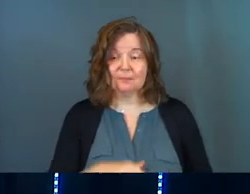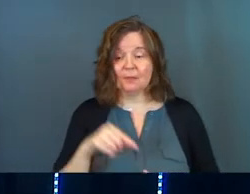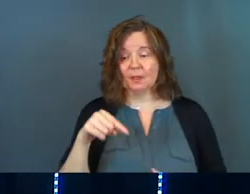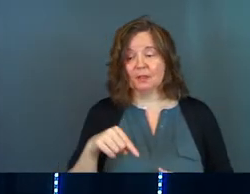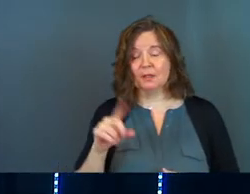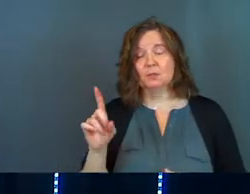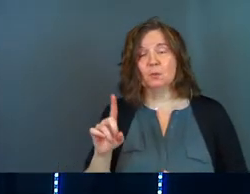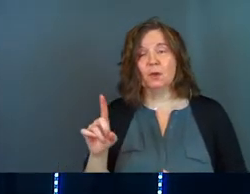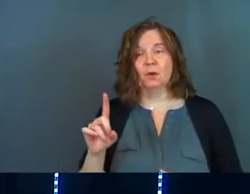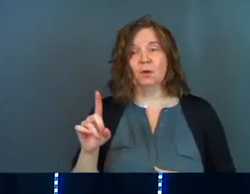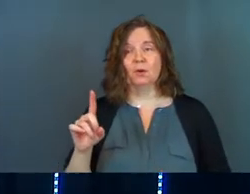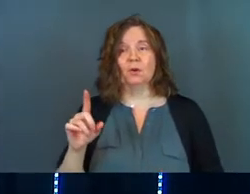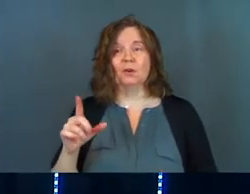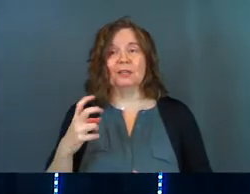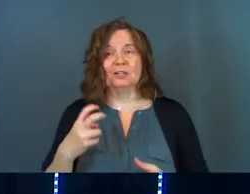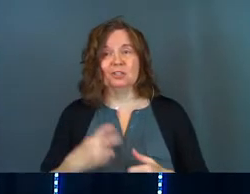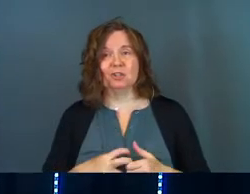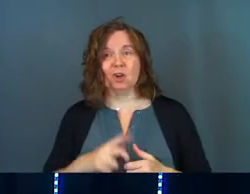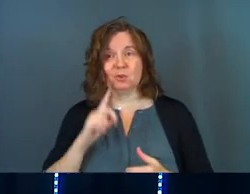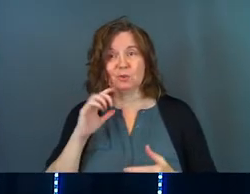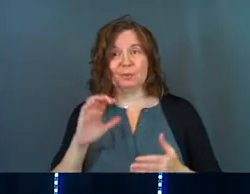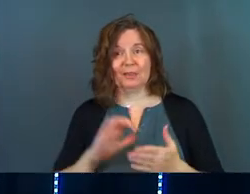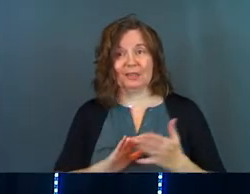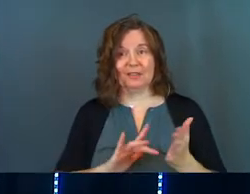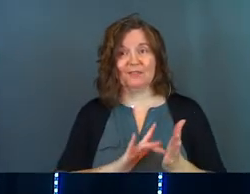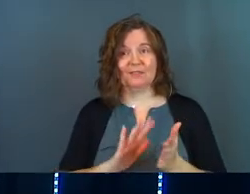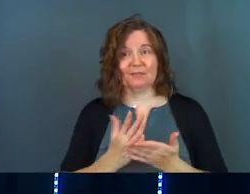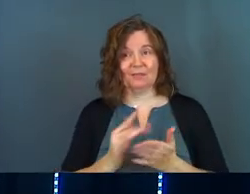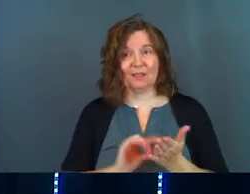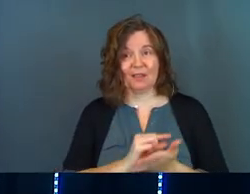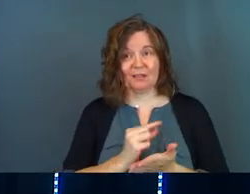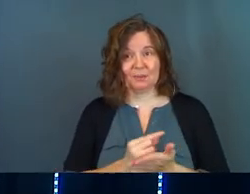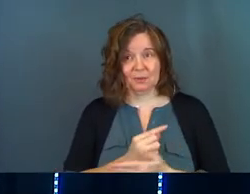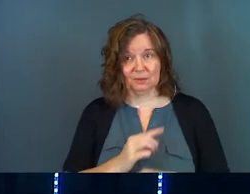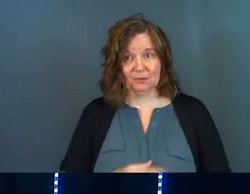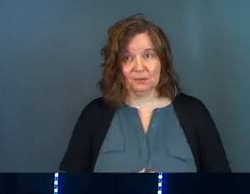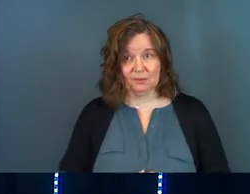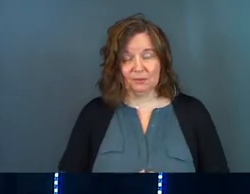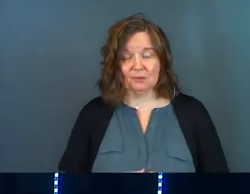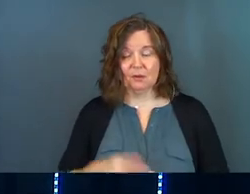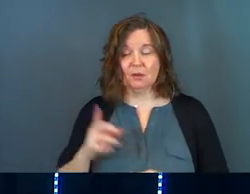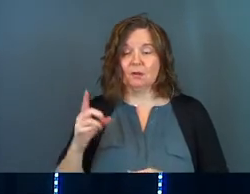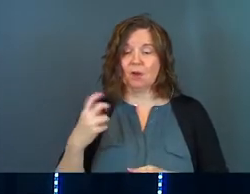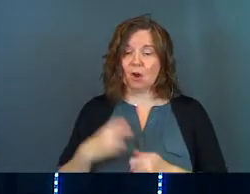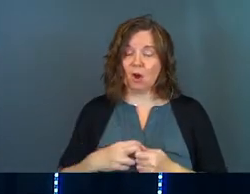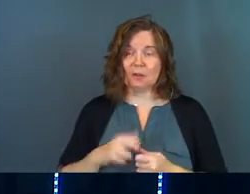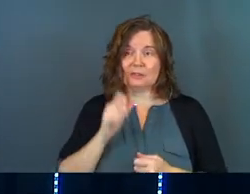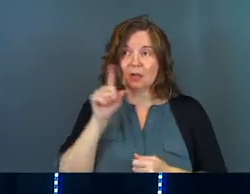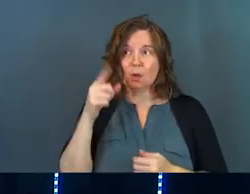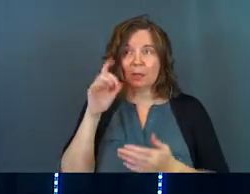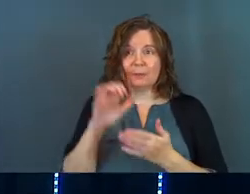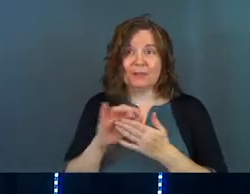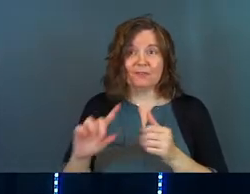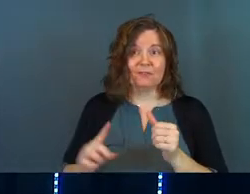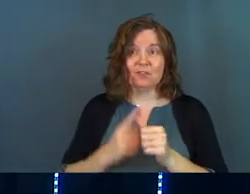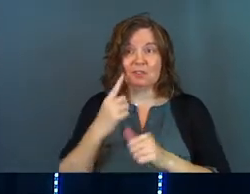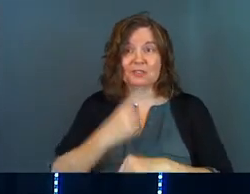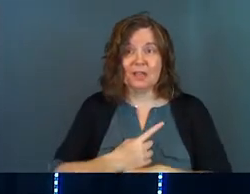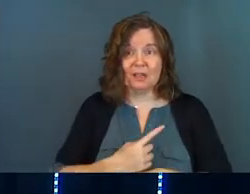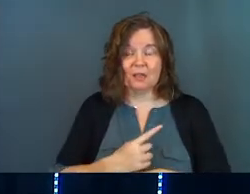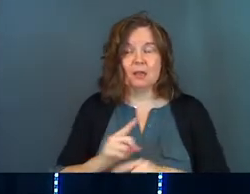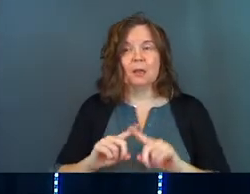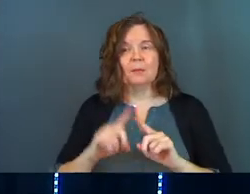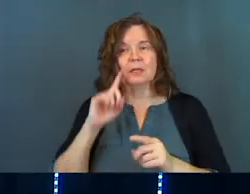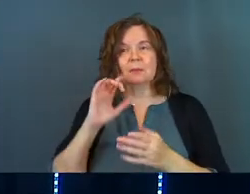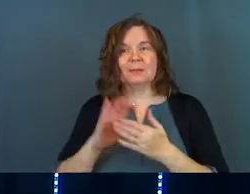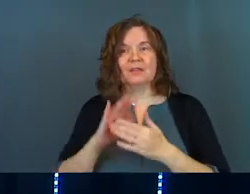And this is where it's hard to believe the gospel. This is where it's hard to not just believe it on day one,